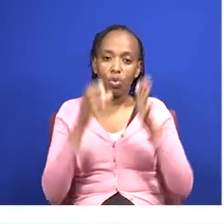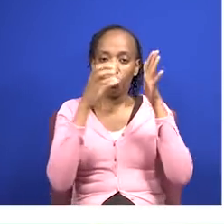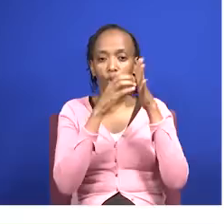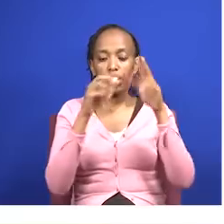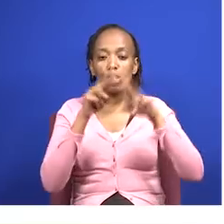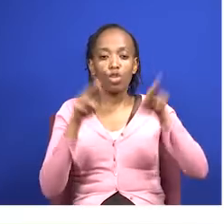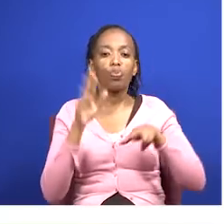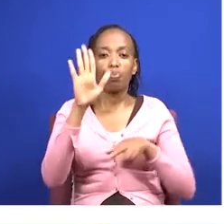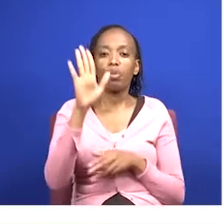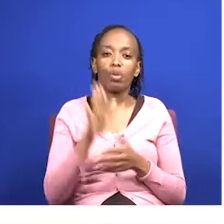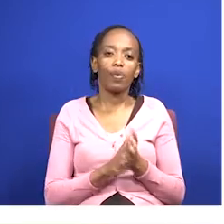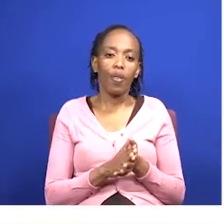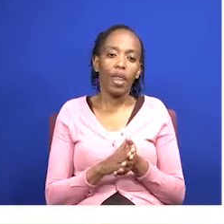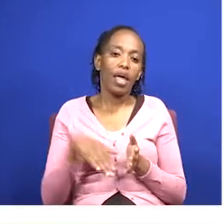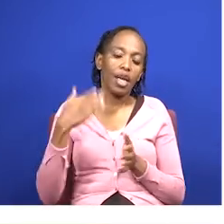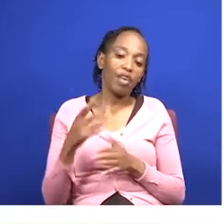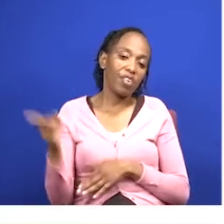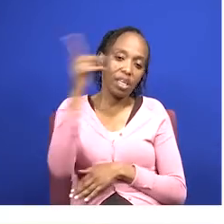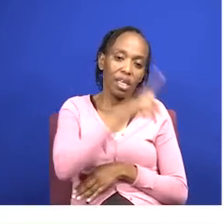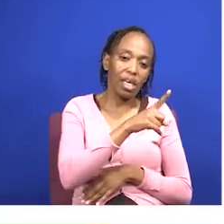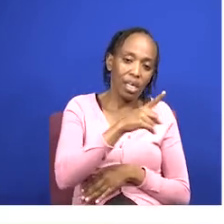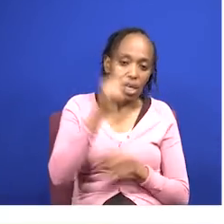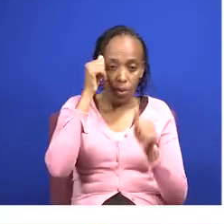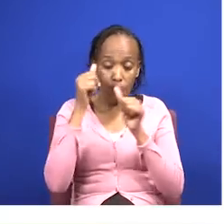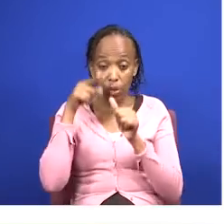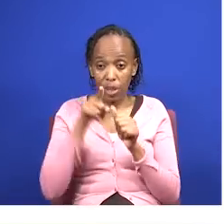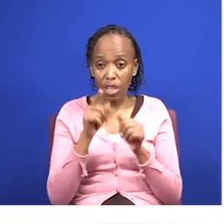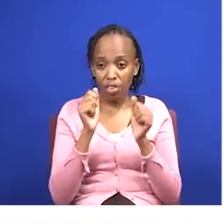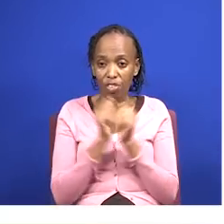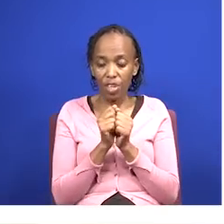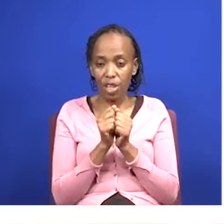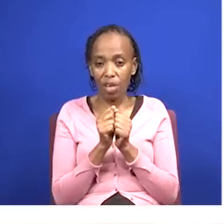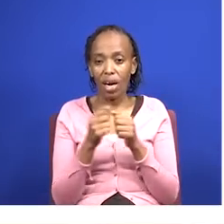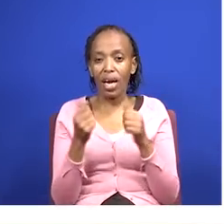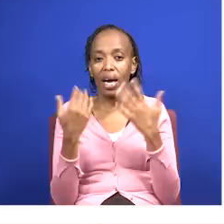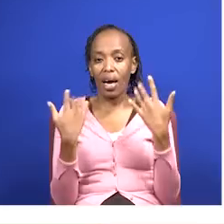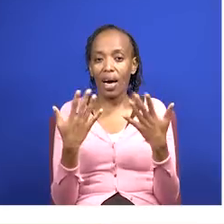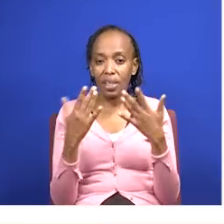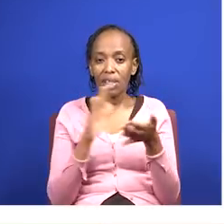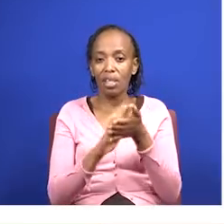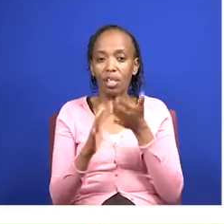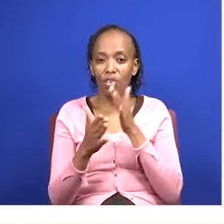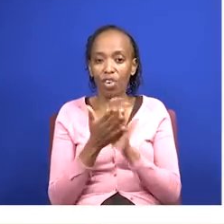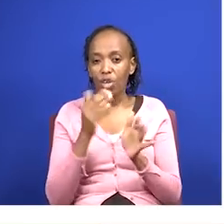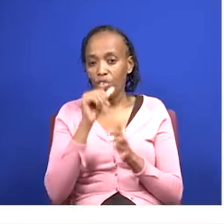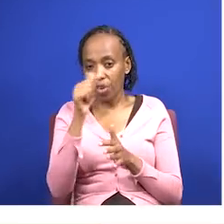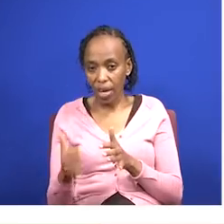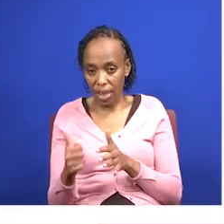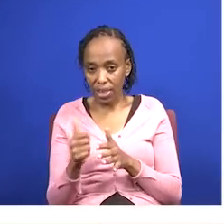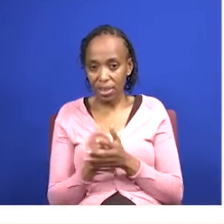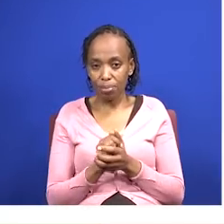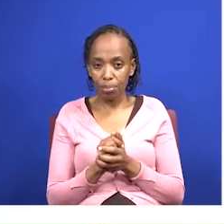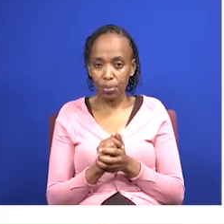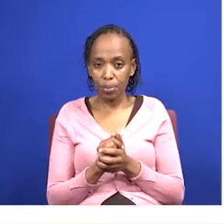it in your room, and every day be reminding yourself with your stretched hands to forgive